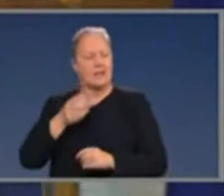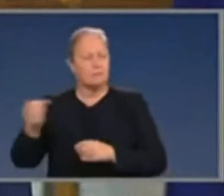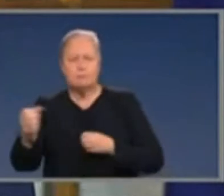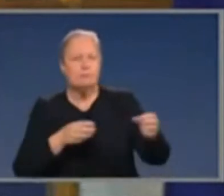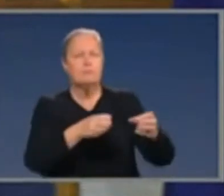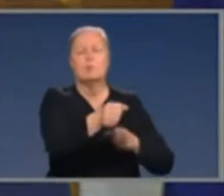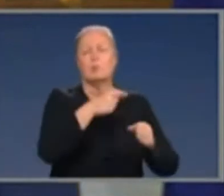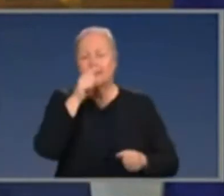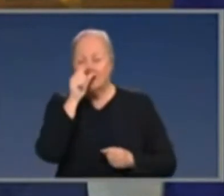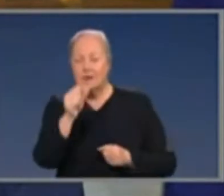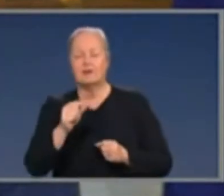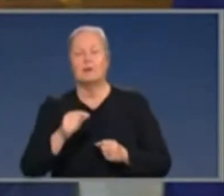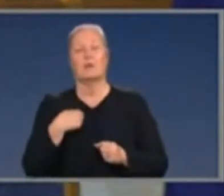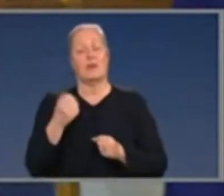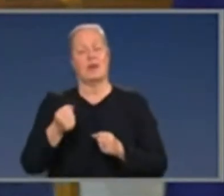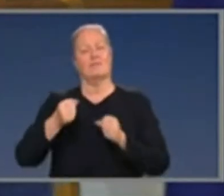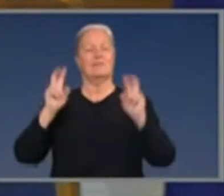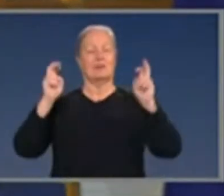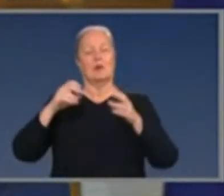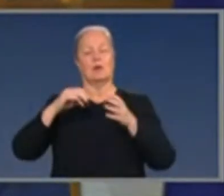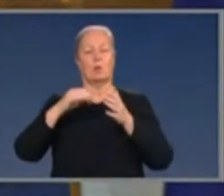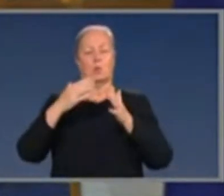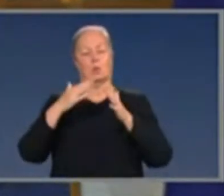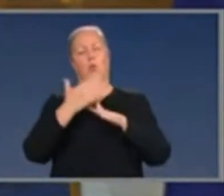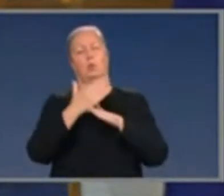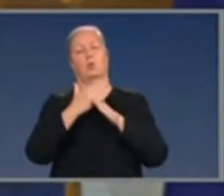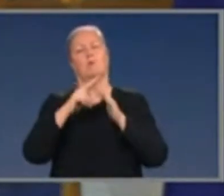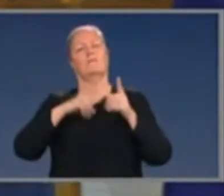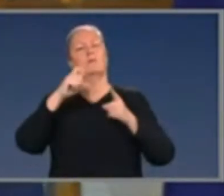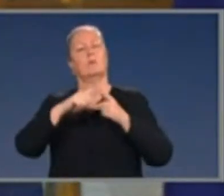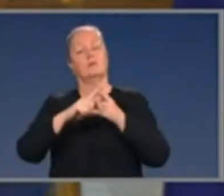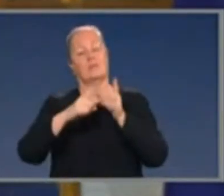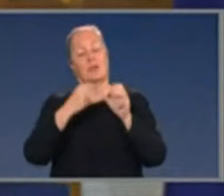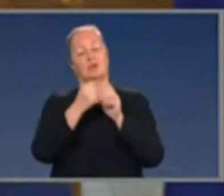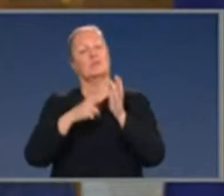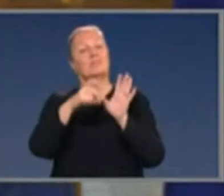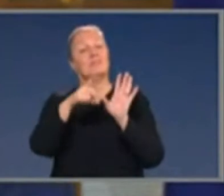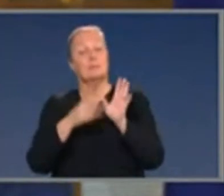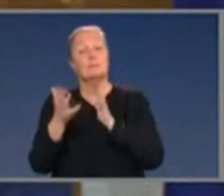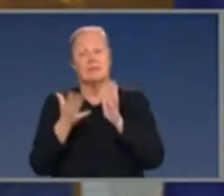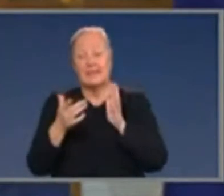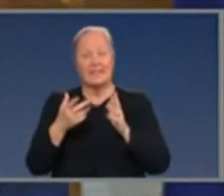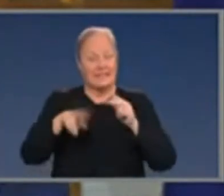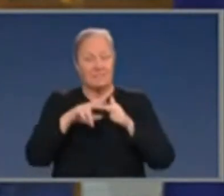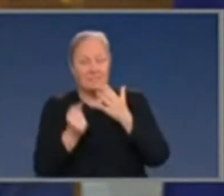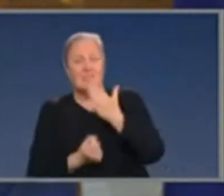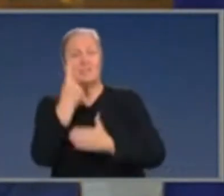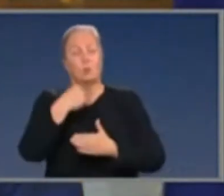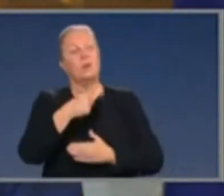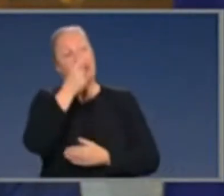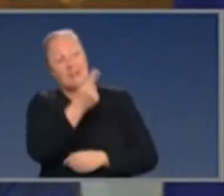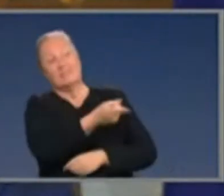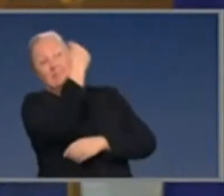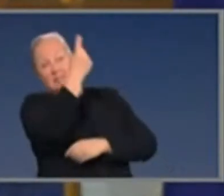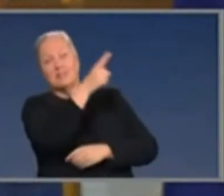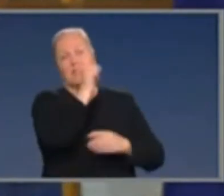set up a workforce agency which will recruit staff from interstate, fly in some nurses from other states, create a new